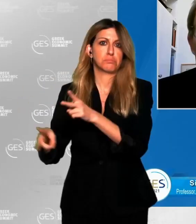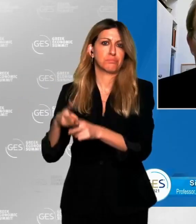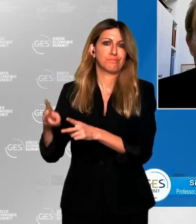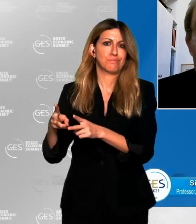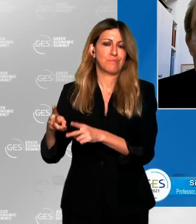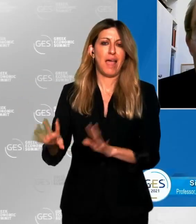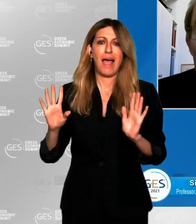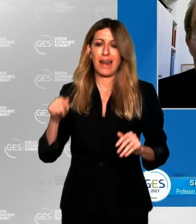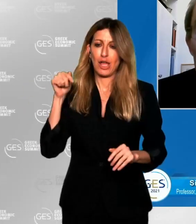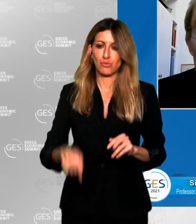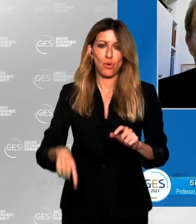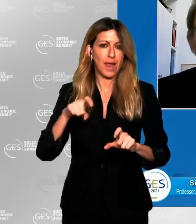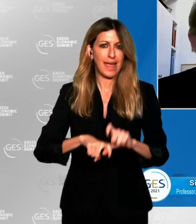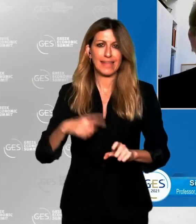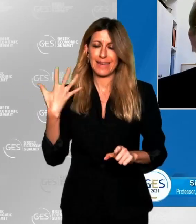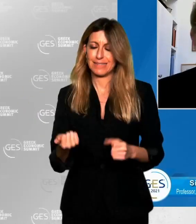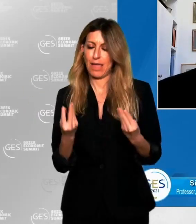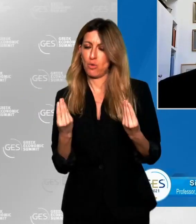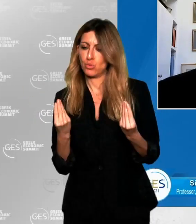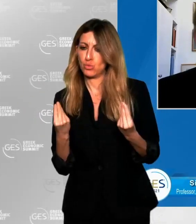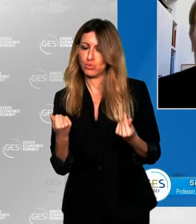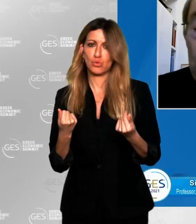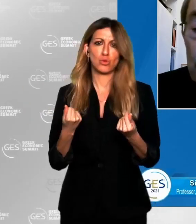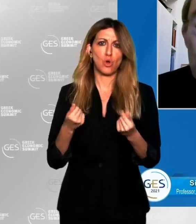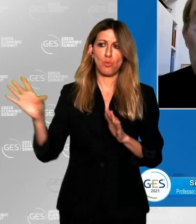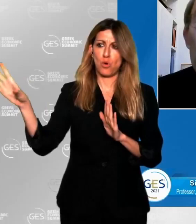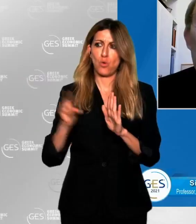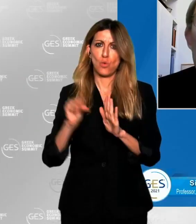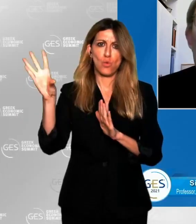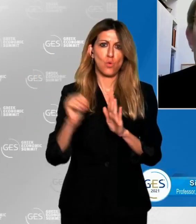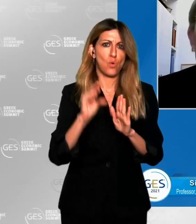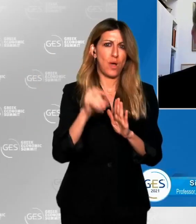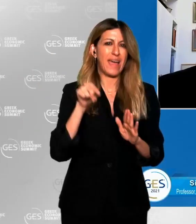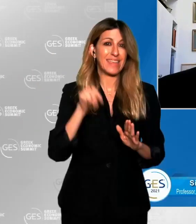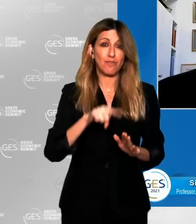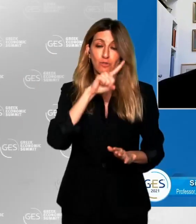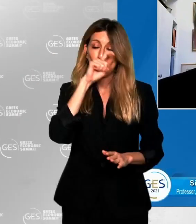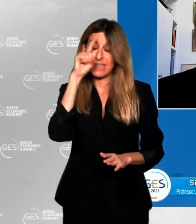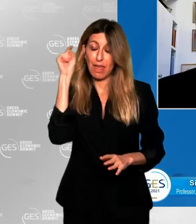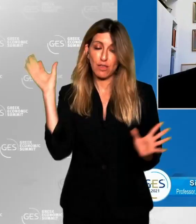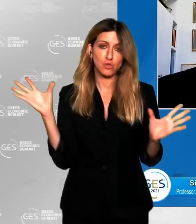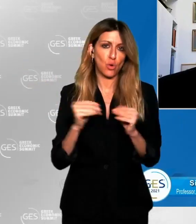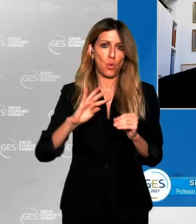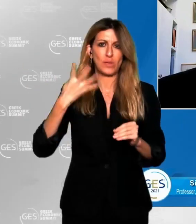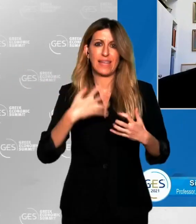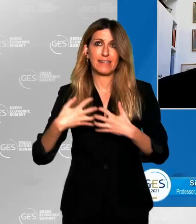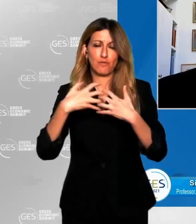with the fourth industrial revolution as opposed to the previous ones.